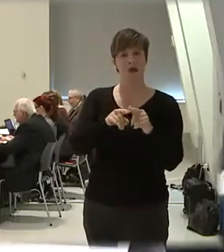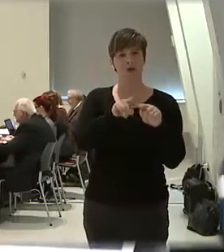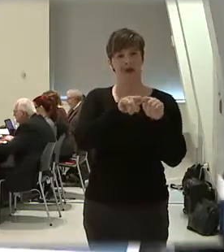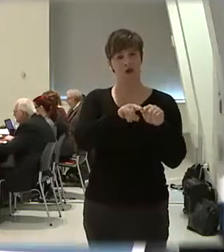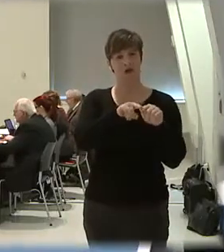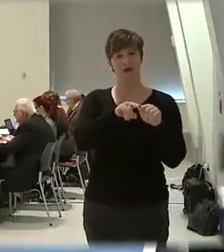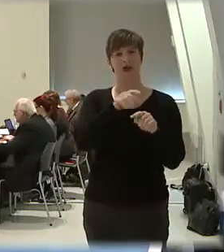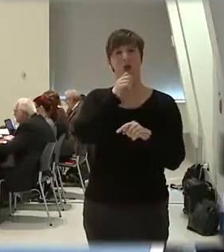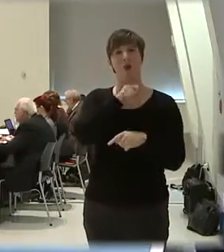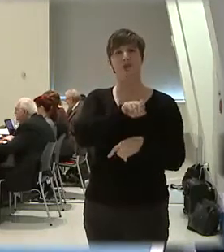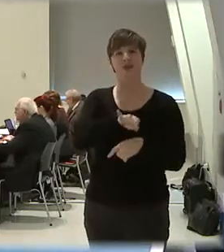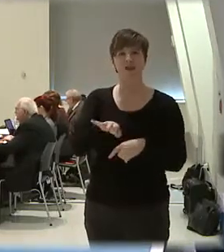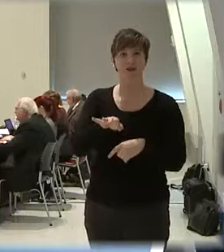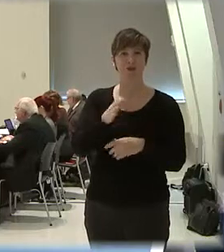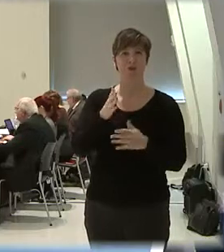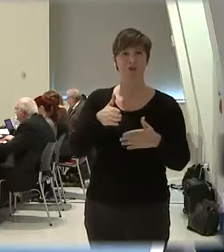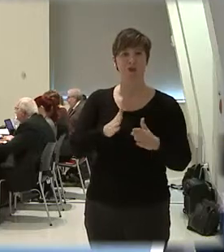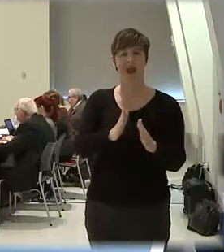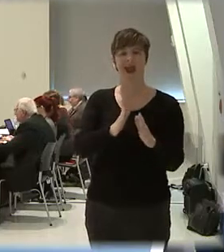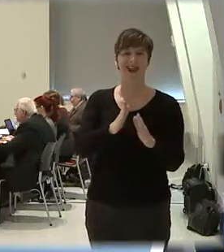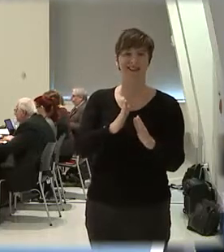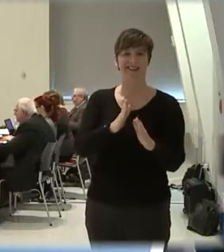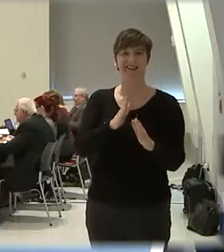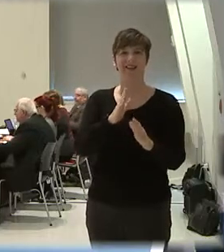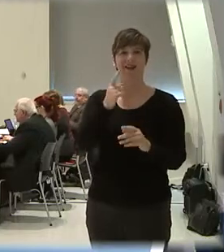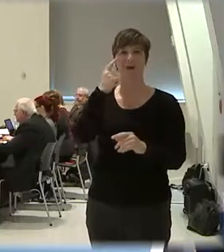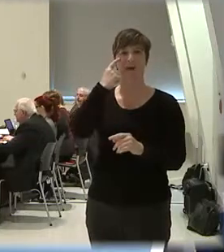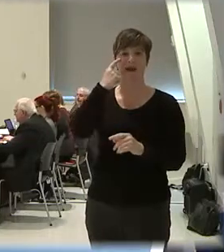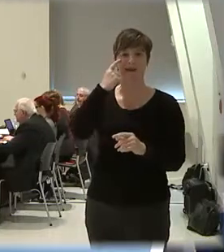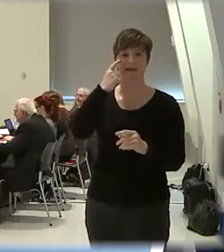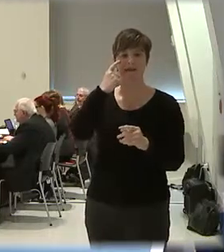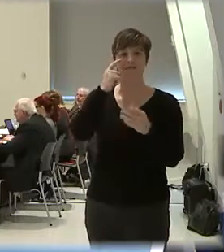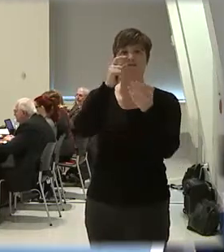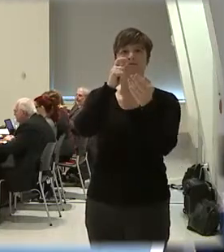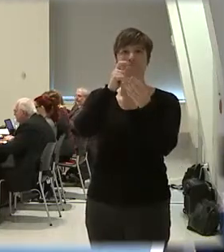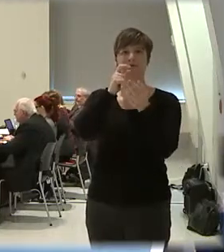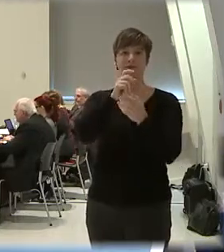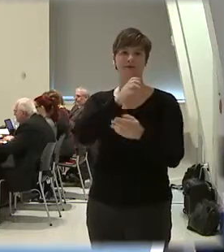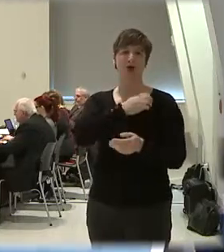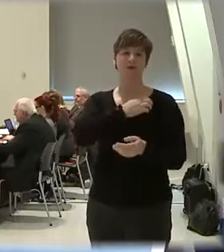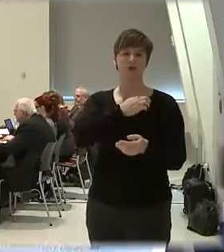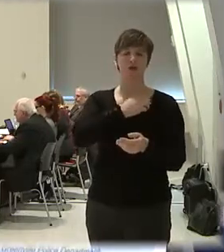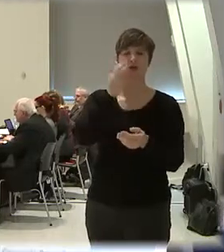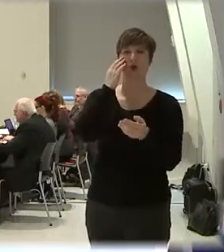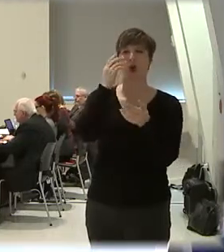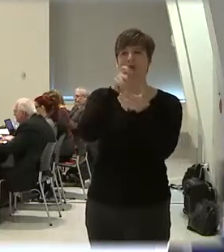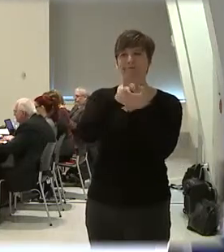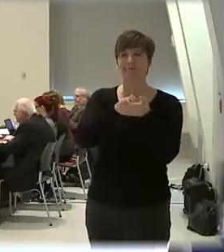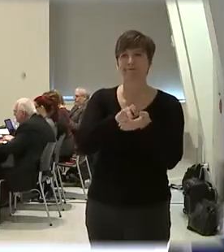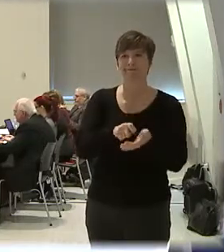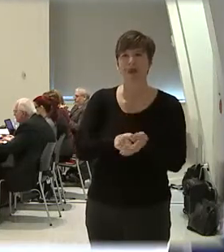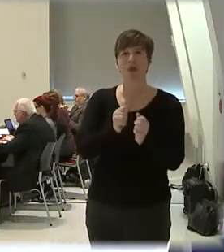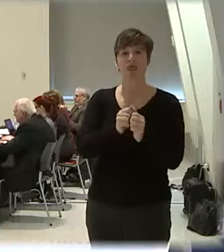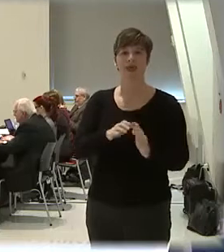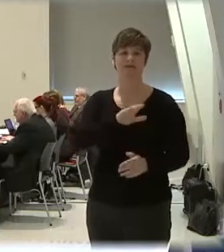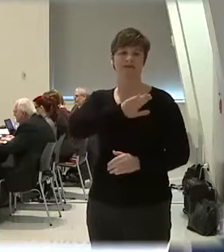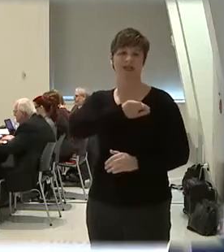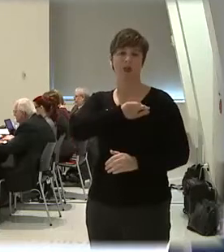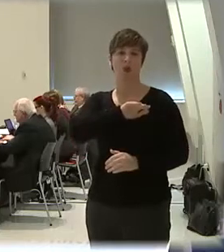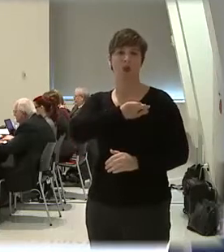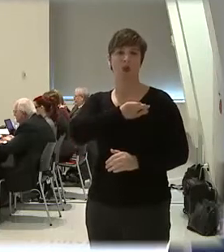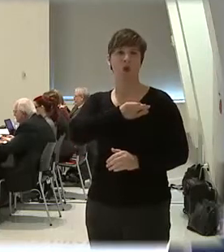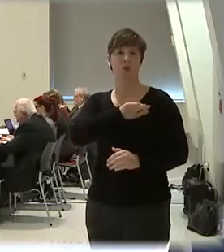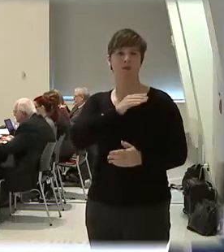the old-fashioned means of capturing a witness statement that officers know how to do without the video evidence, where